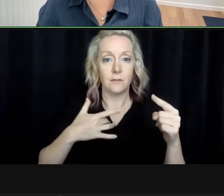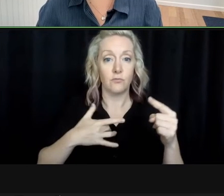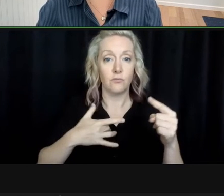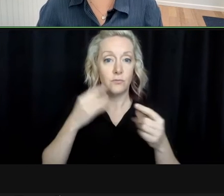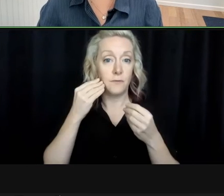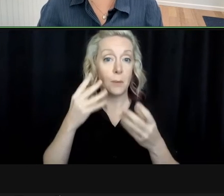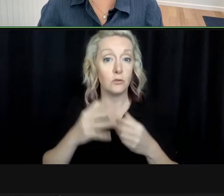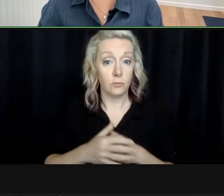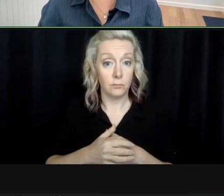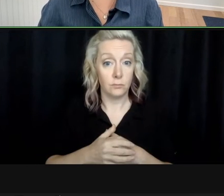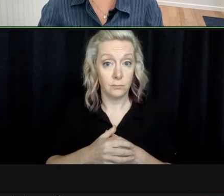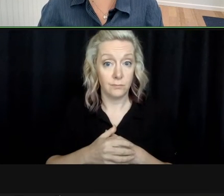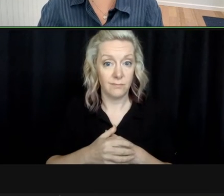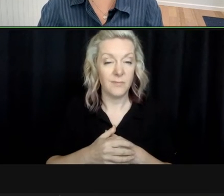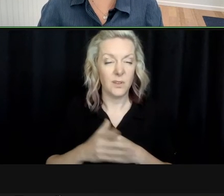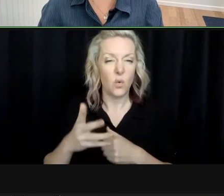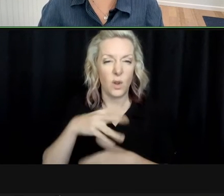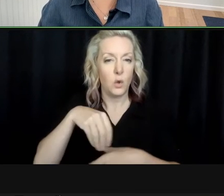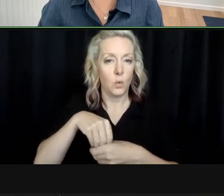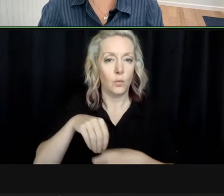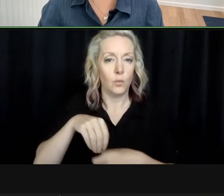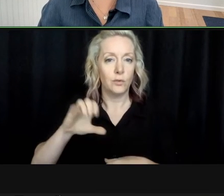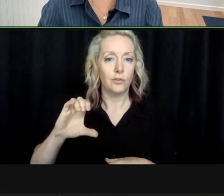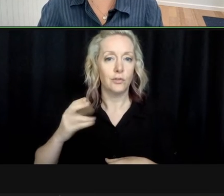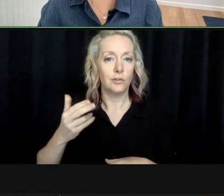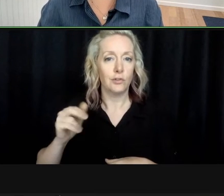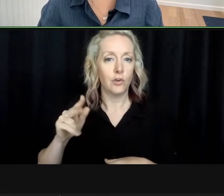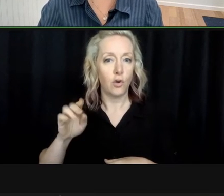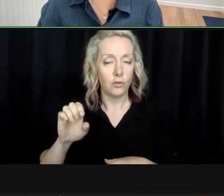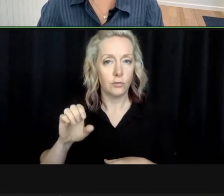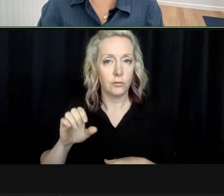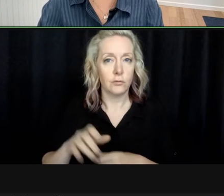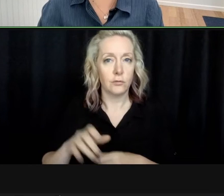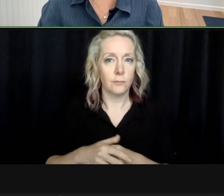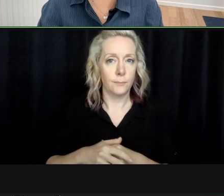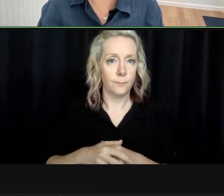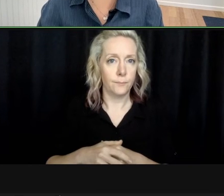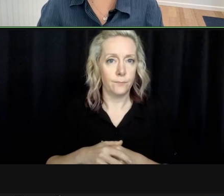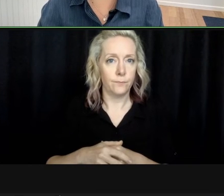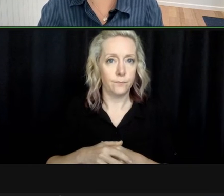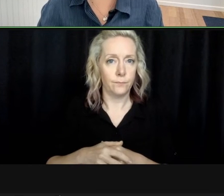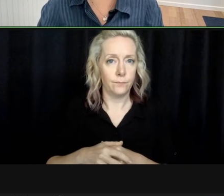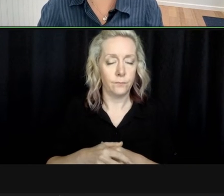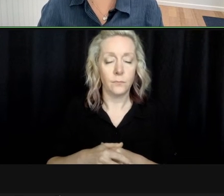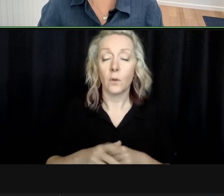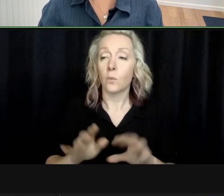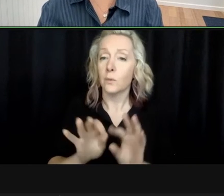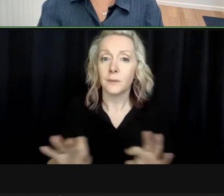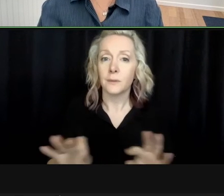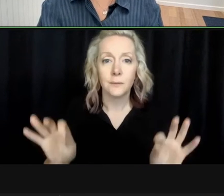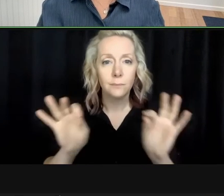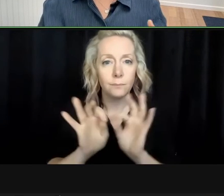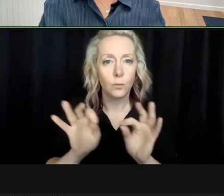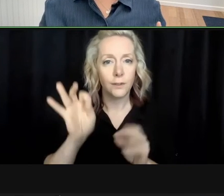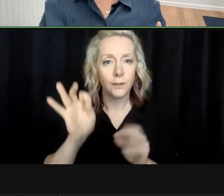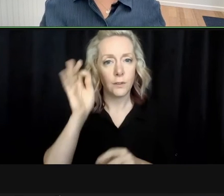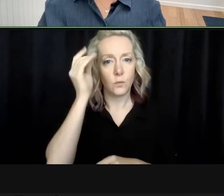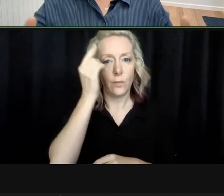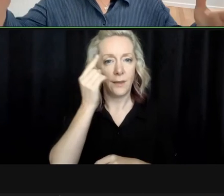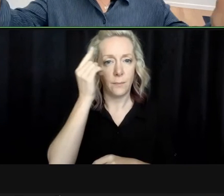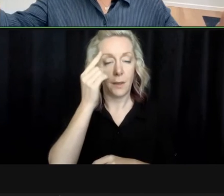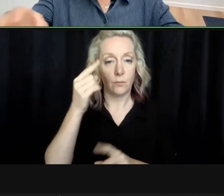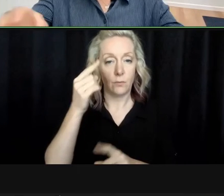include individuals with charge syndrome for sure. So it took a long time for us to kind of get there. But what we have to really consider and think about is that it has